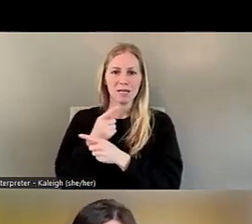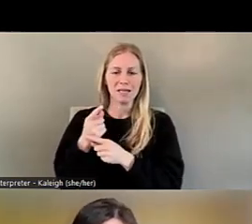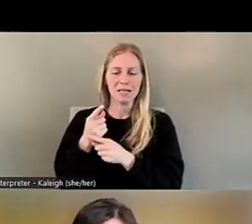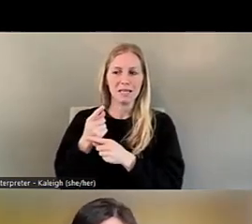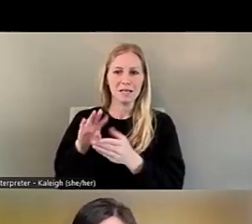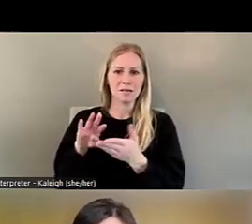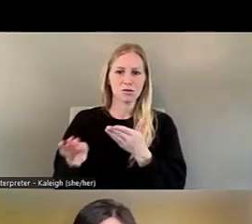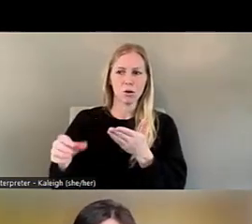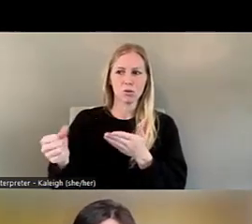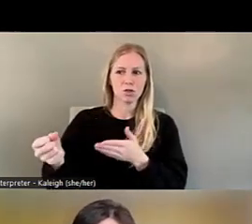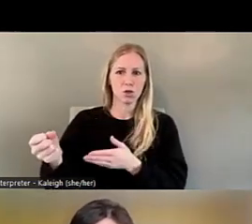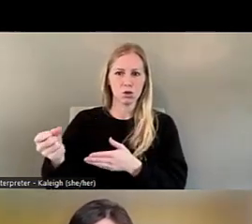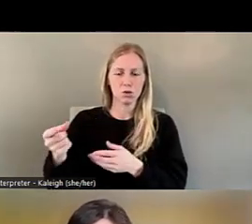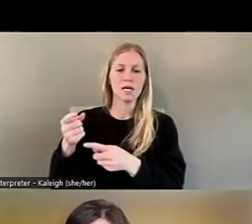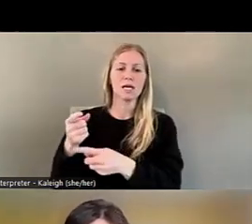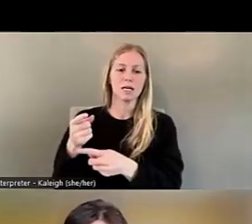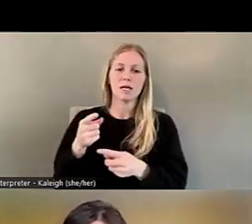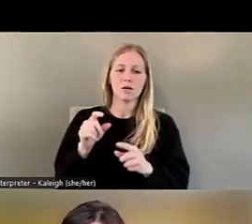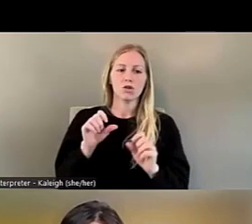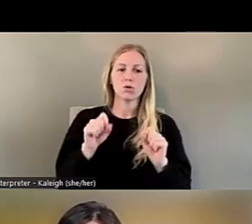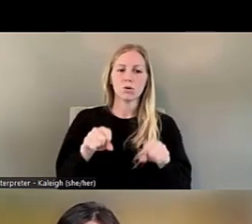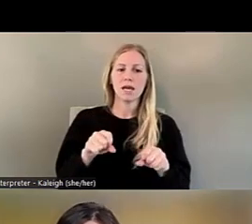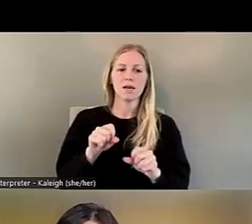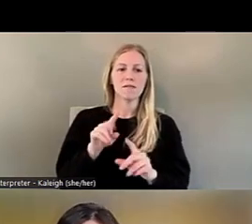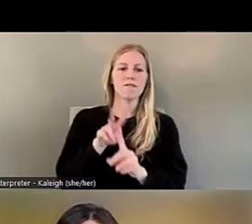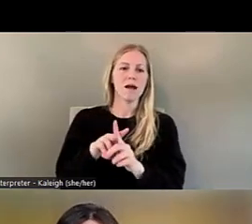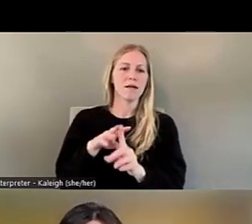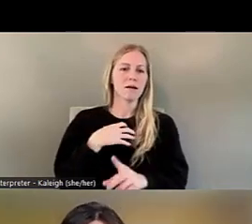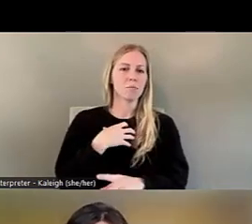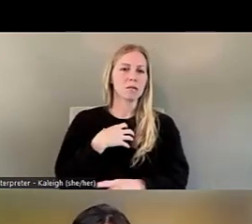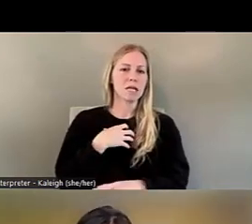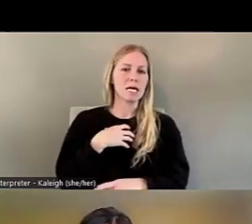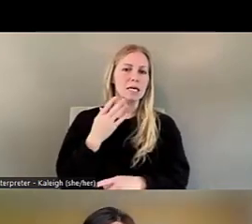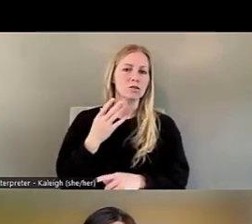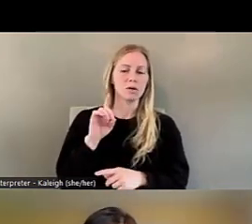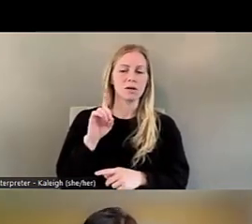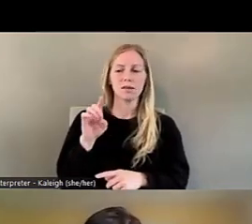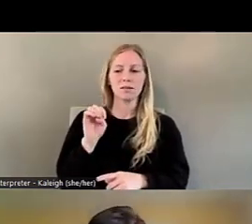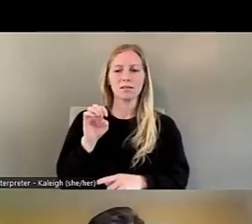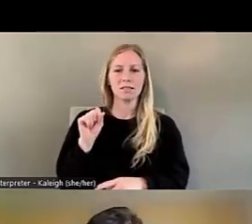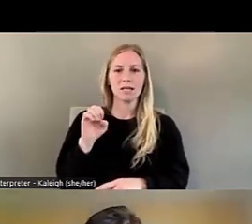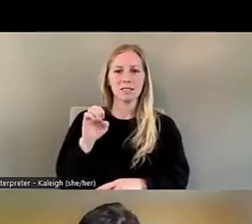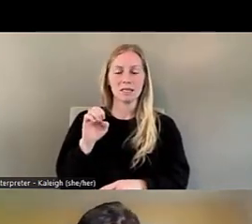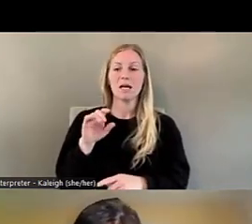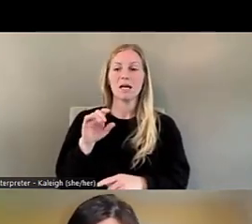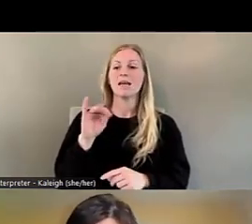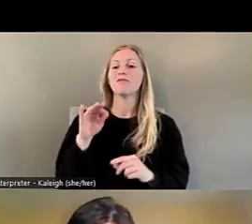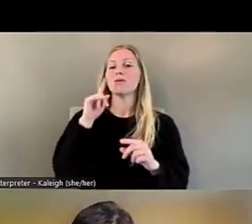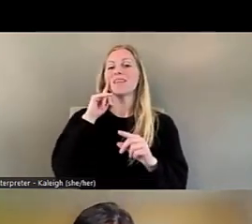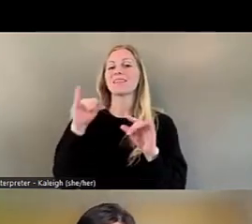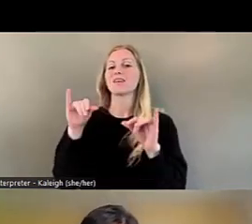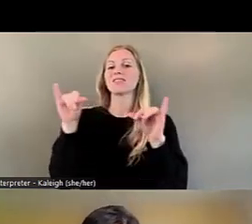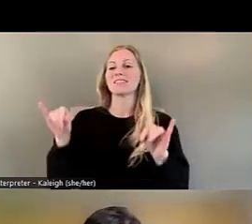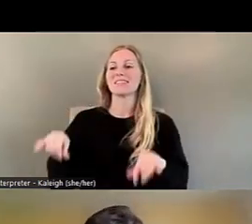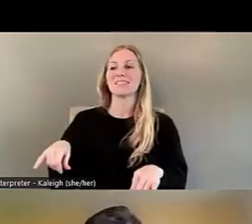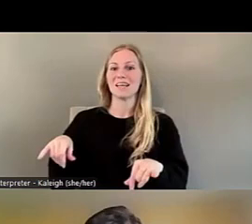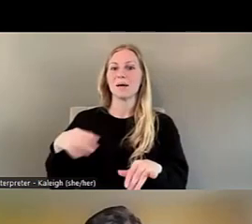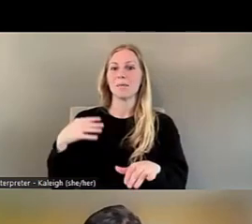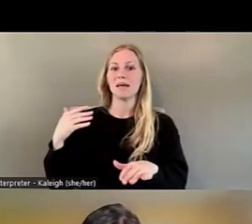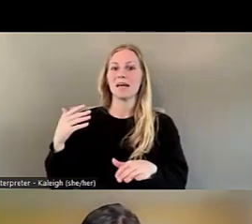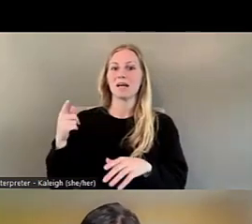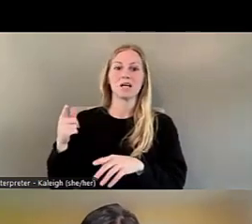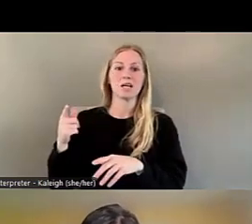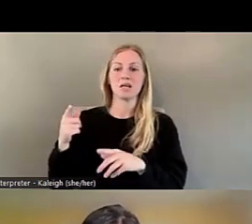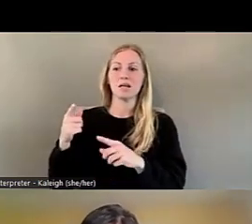PRS complaint with DESE, with the State Department of Ed. And if you believe that there's a systemic unlawful use of seclusion or